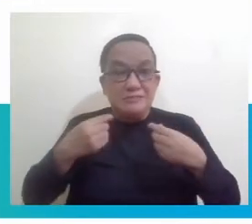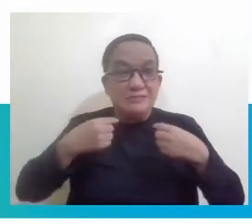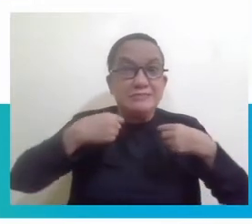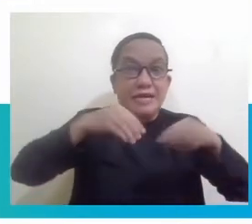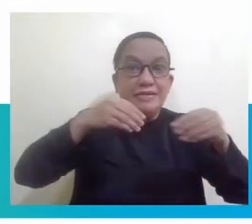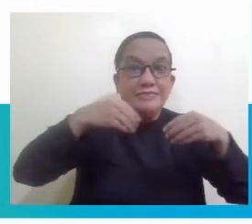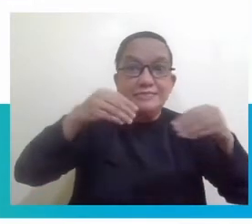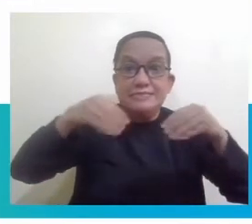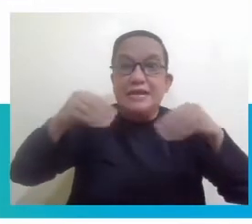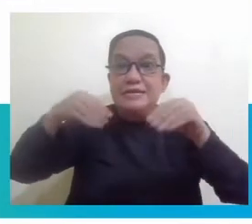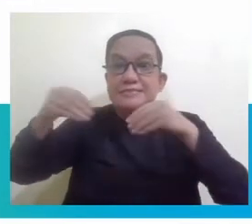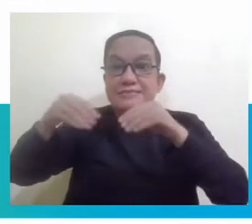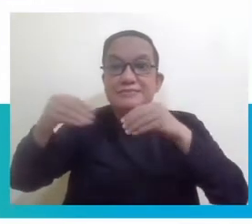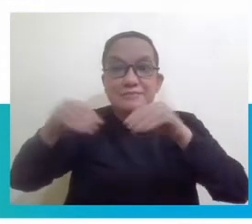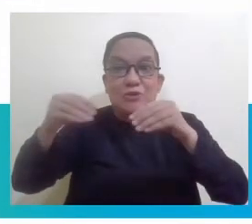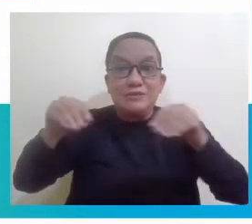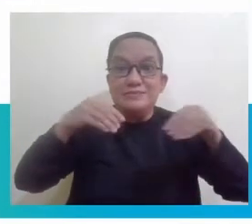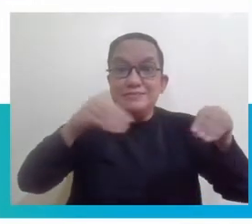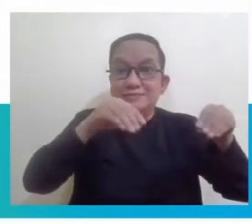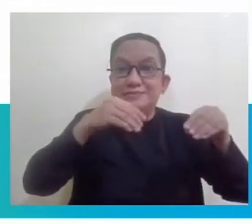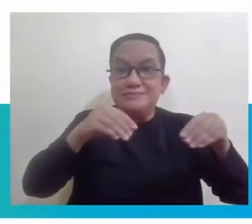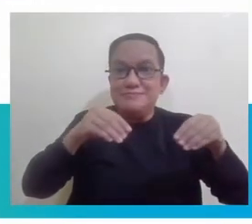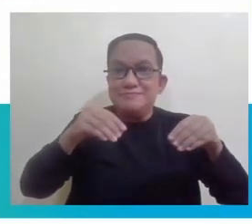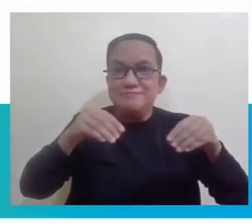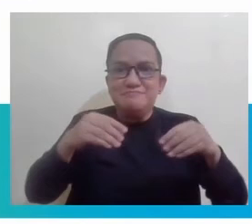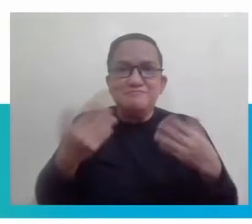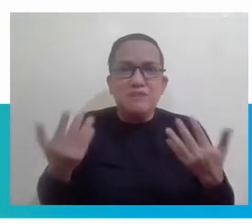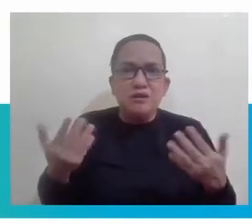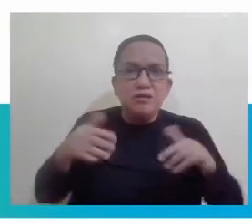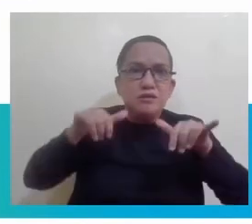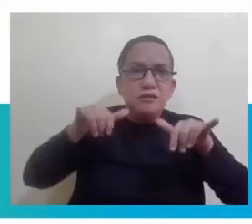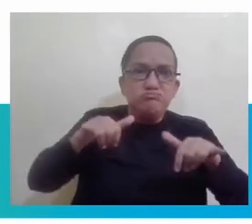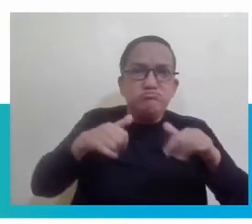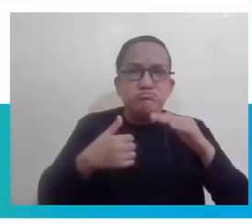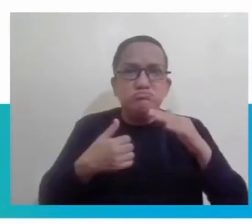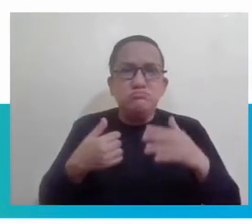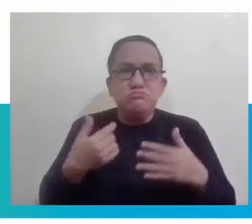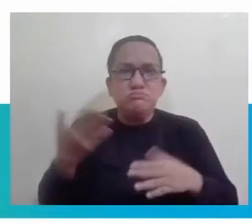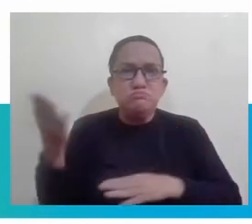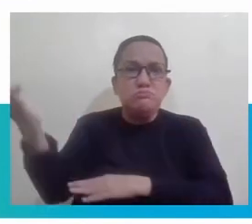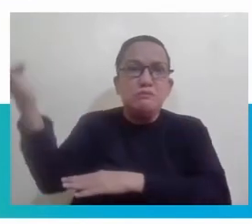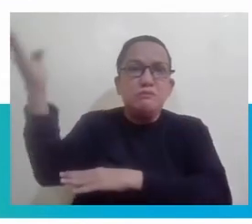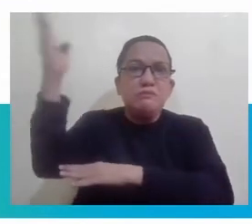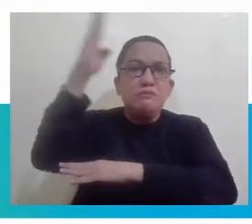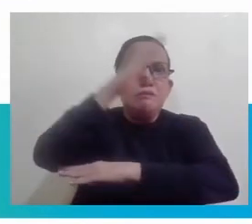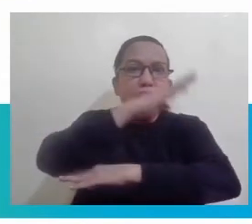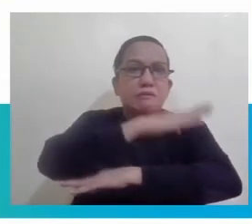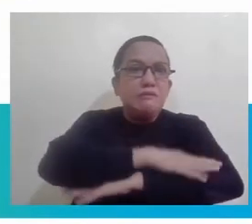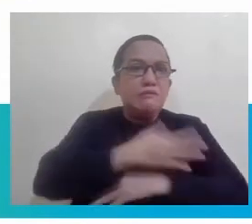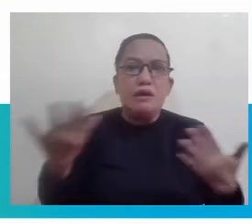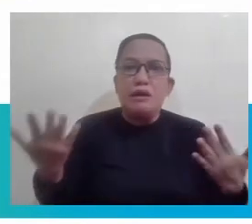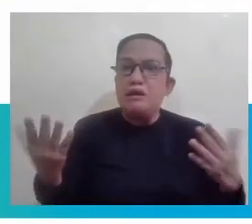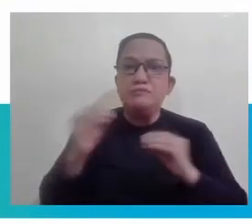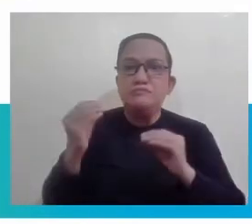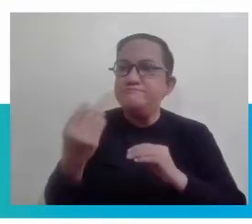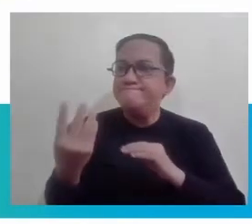we just sit there for almost a day because the cash flow is very slow. People are